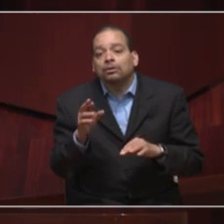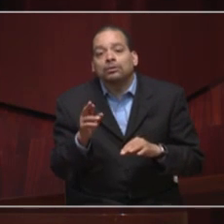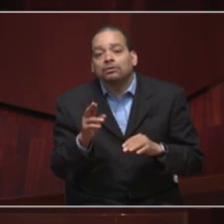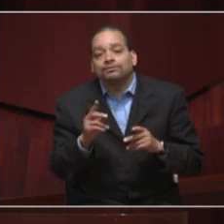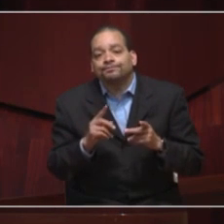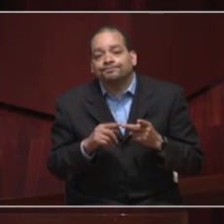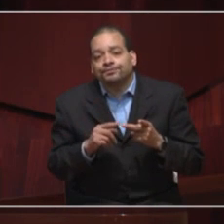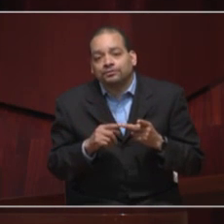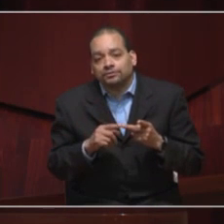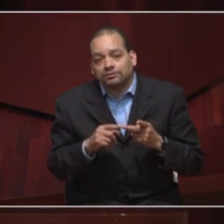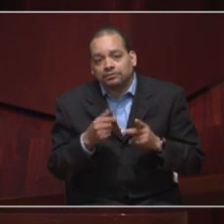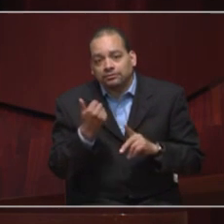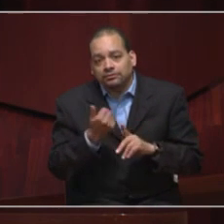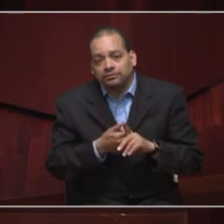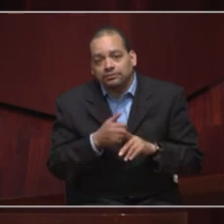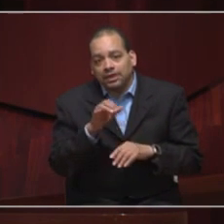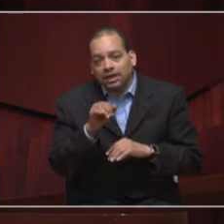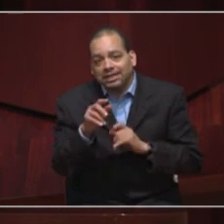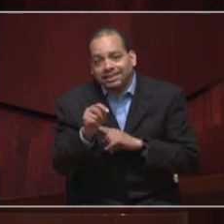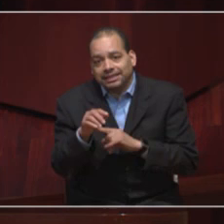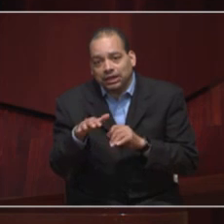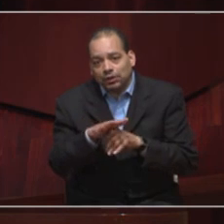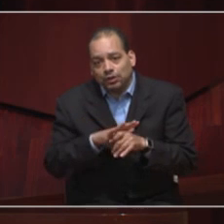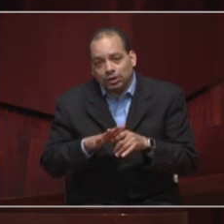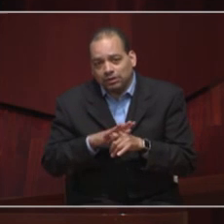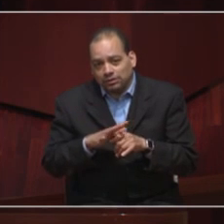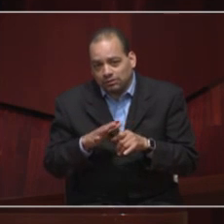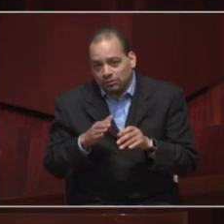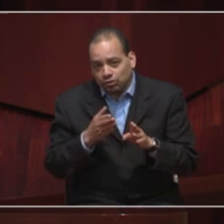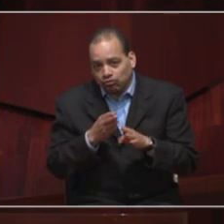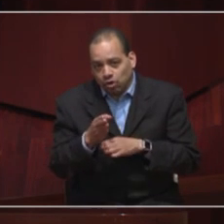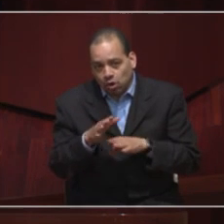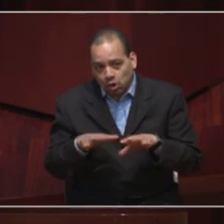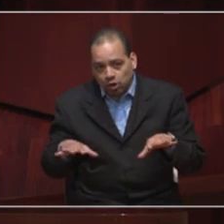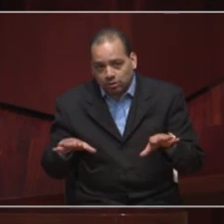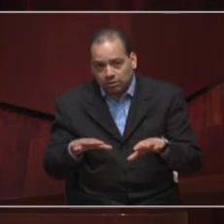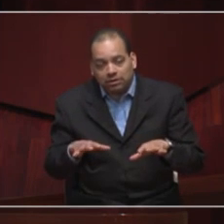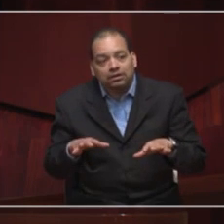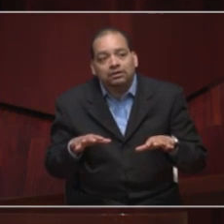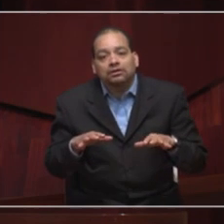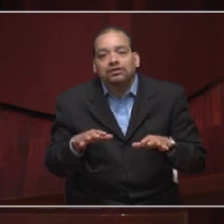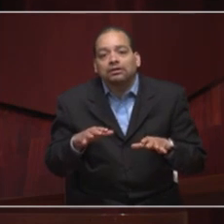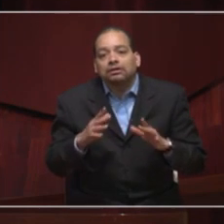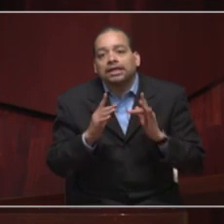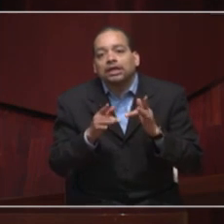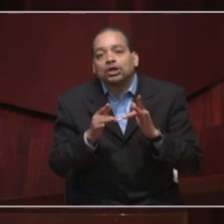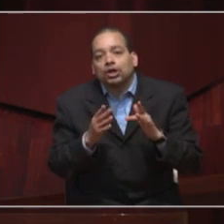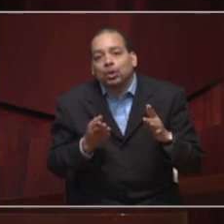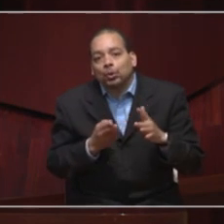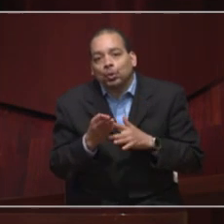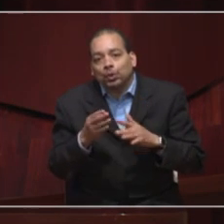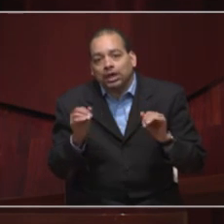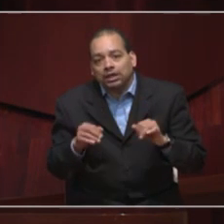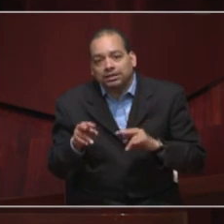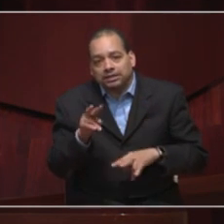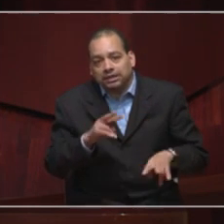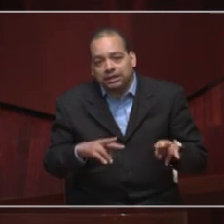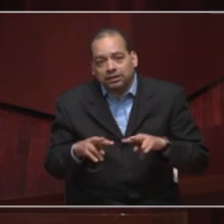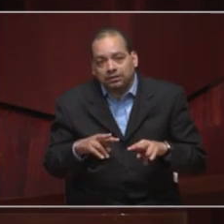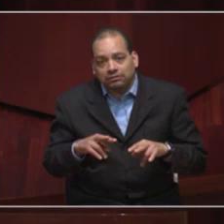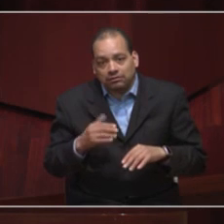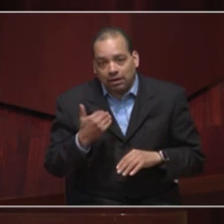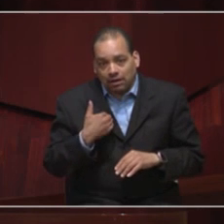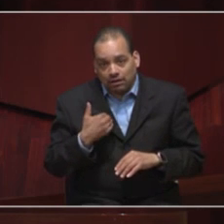across every IT platform? Because we operate on different platforms in It's HHS. all accessible via the internet. So wherever you have an internet